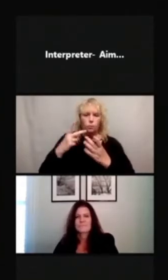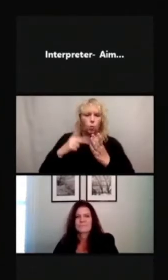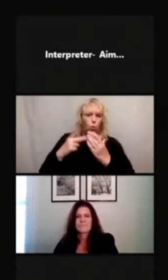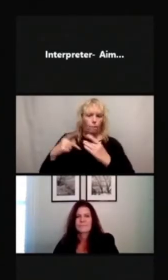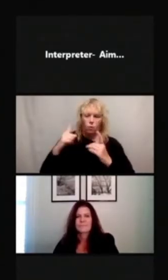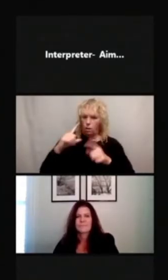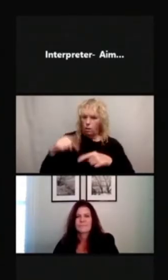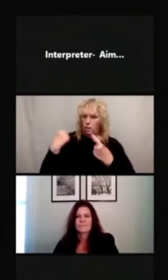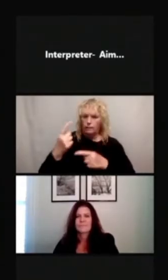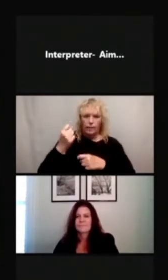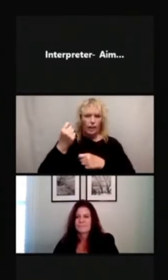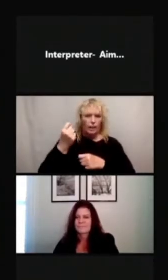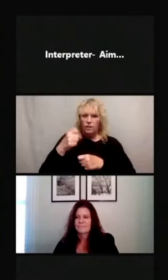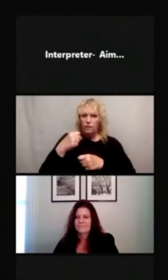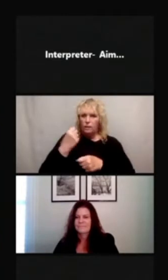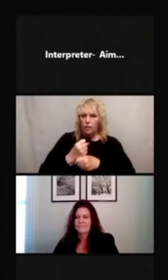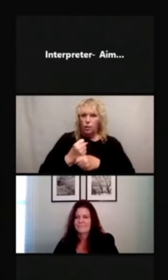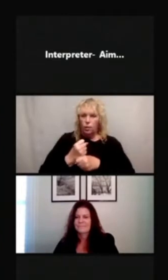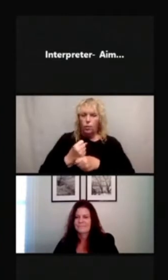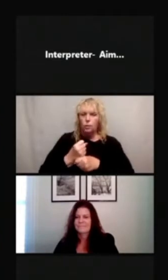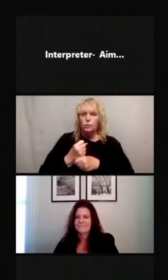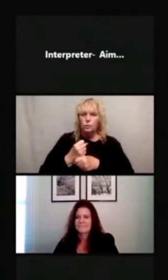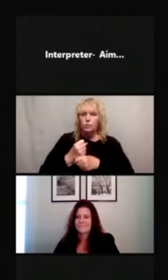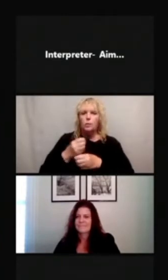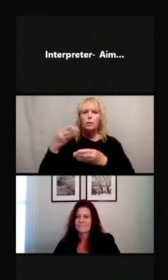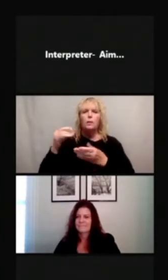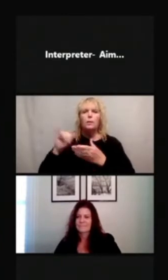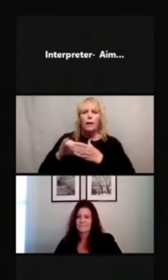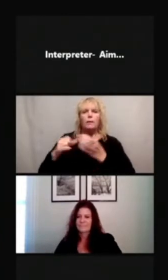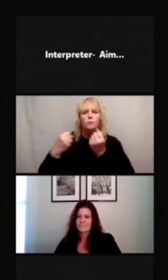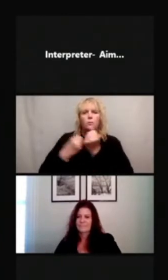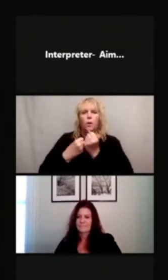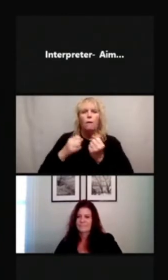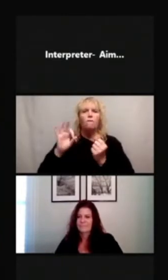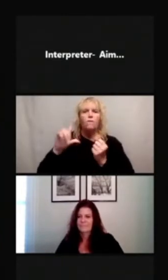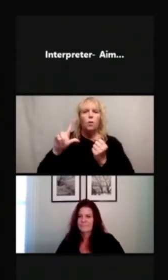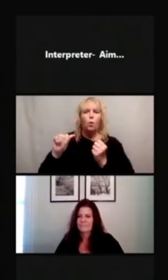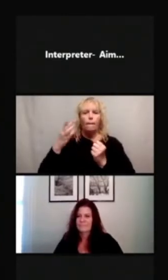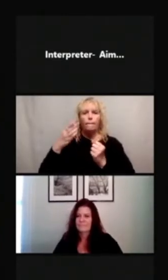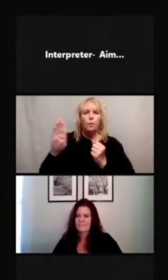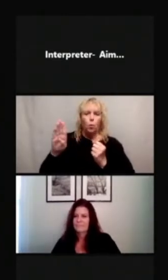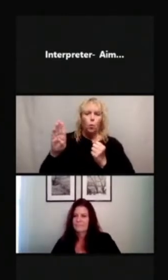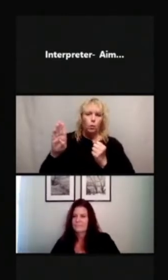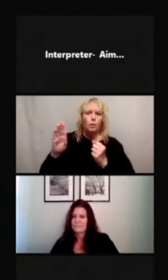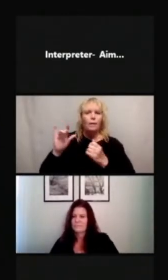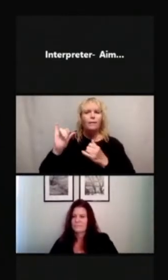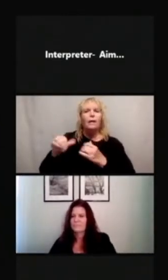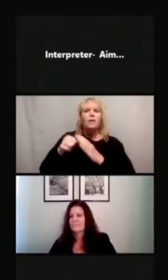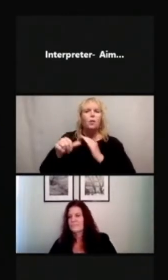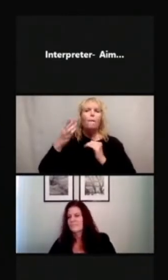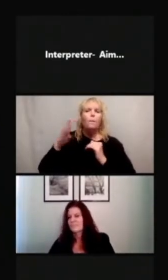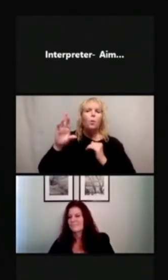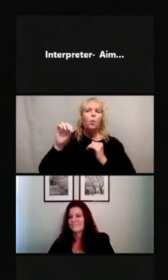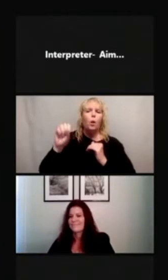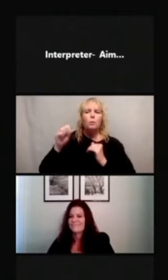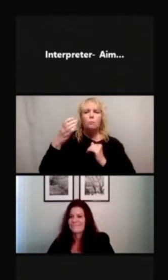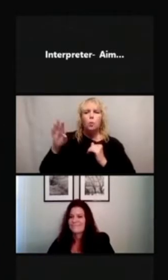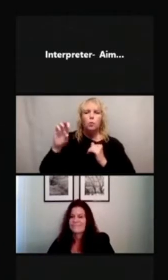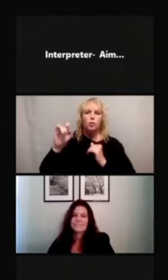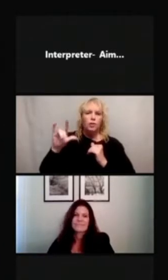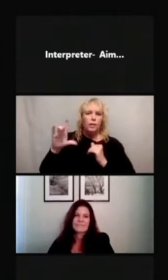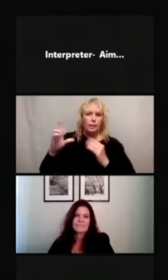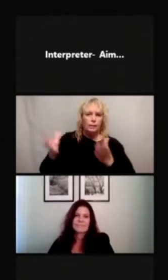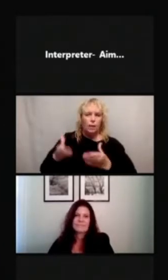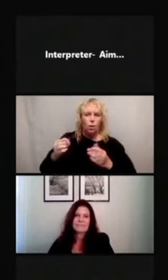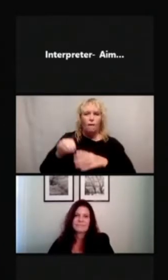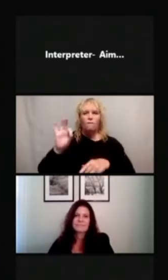years, which is funded through the Florida Blue Foundation, which is our Blue Cross and Blue Shield here in Florida. And it really